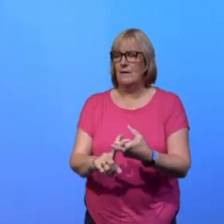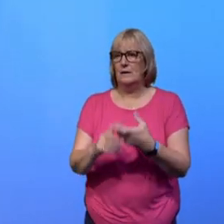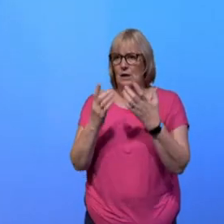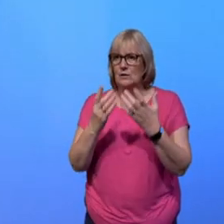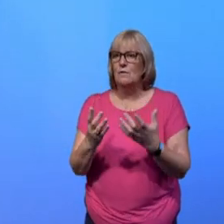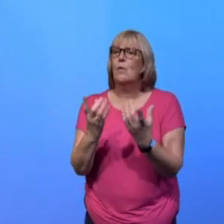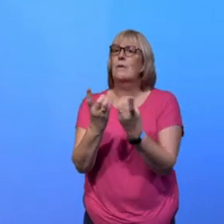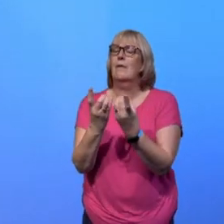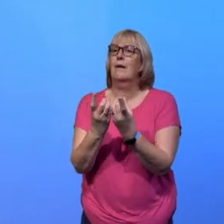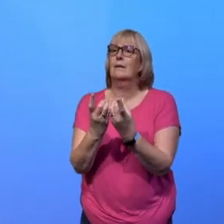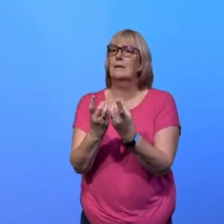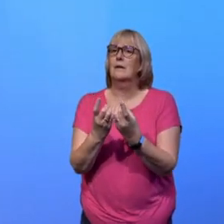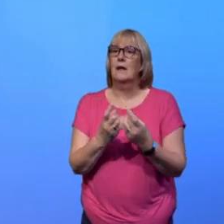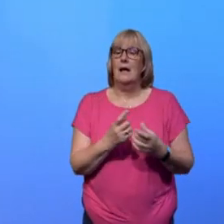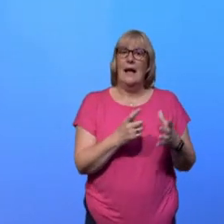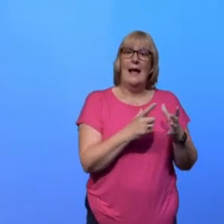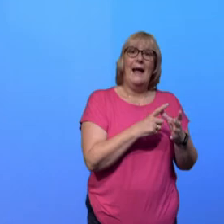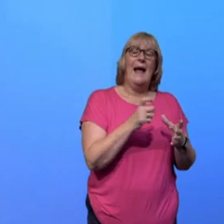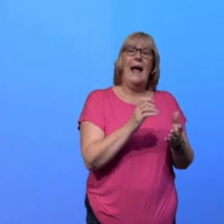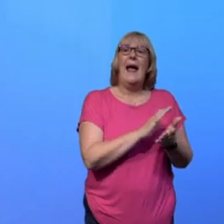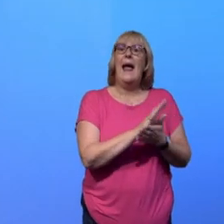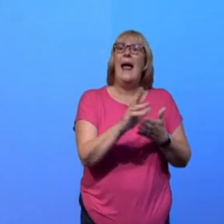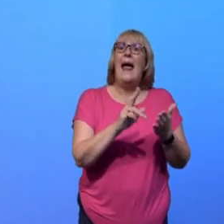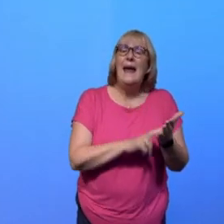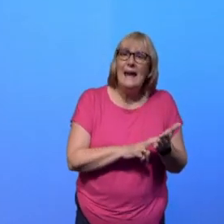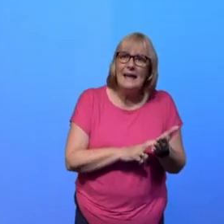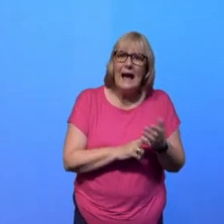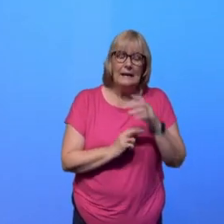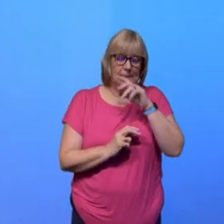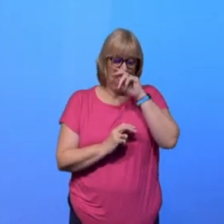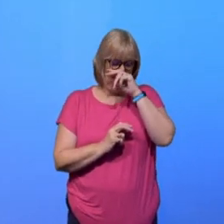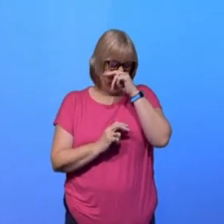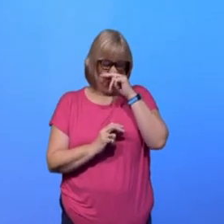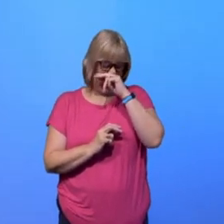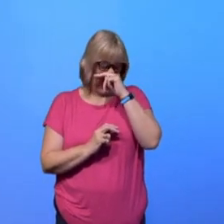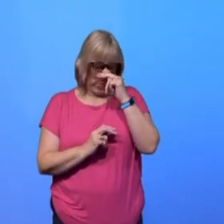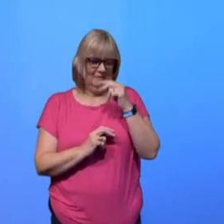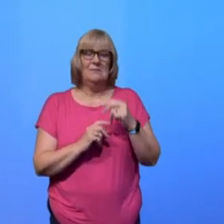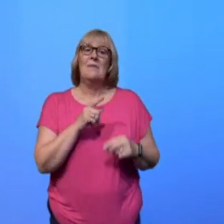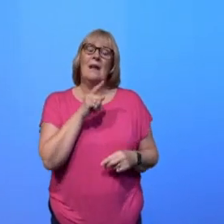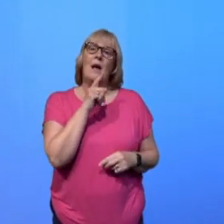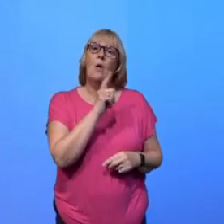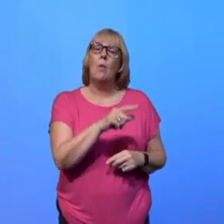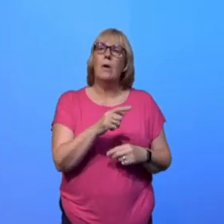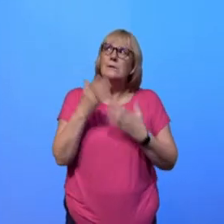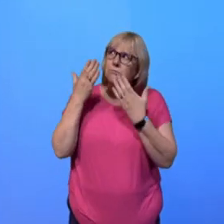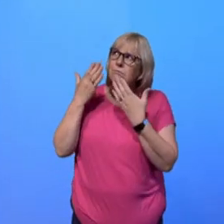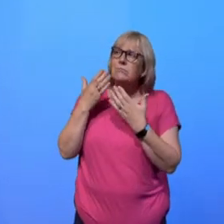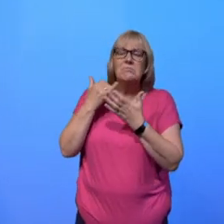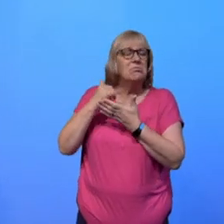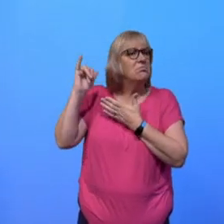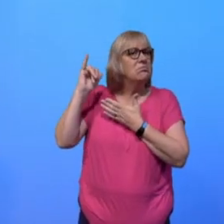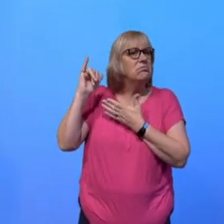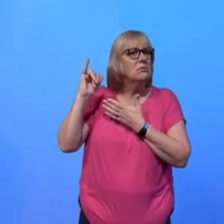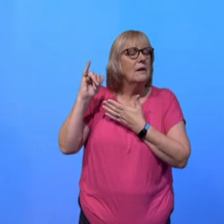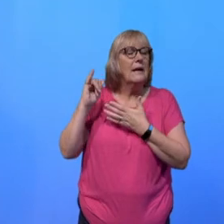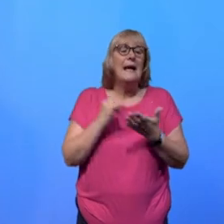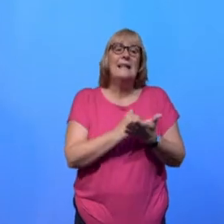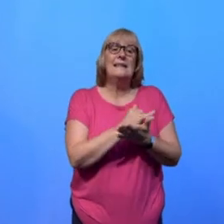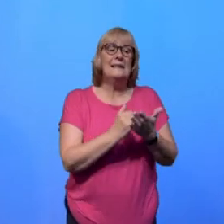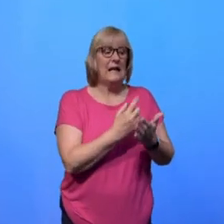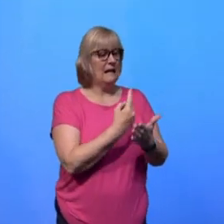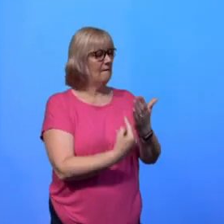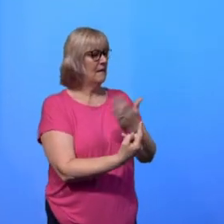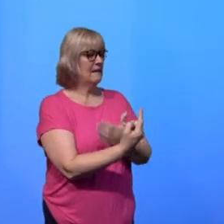the Israelites. So here, and this is so hard for us to get with our individualism, brothers and sisters, sin is corporate.